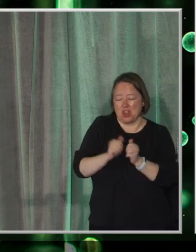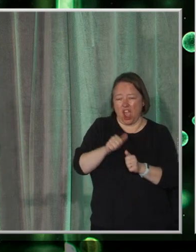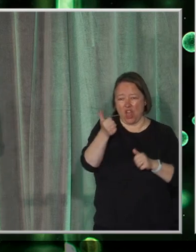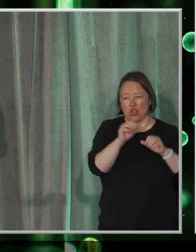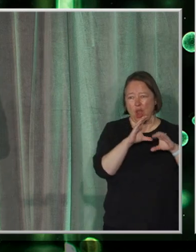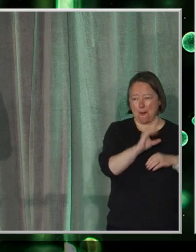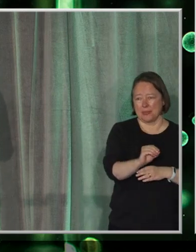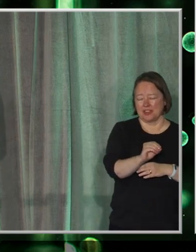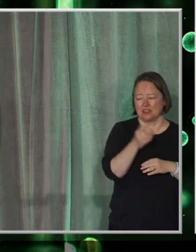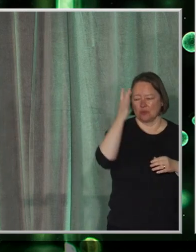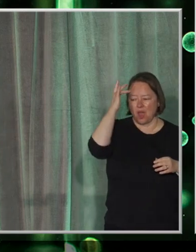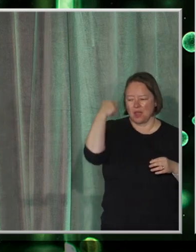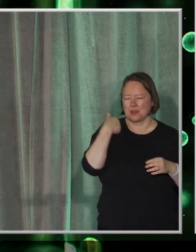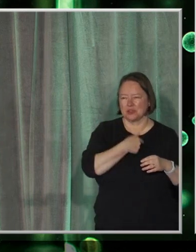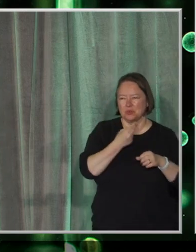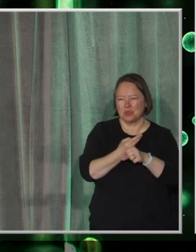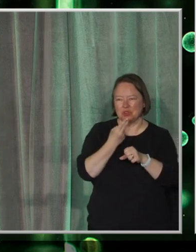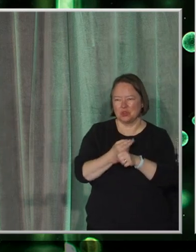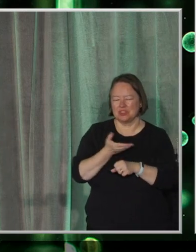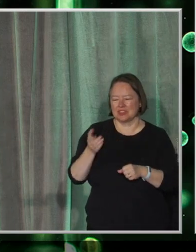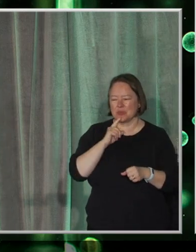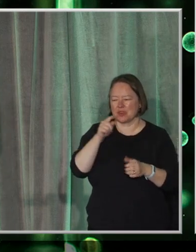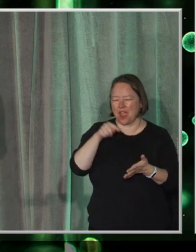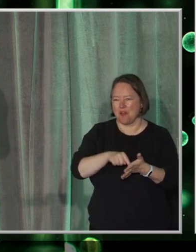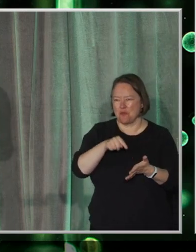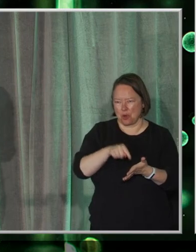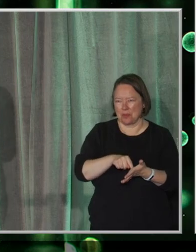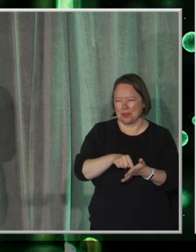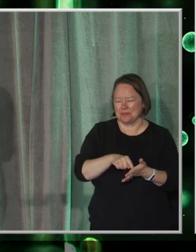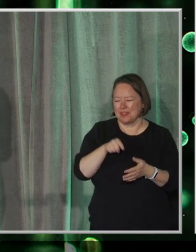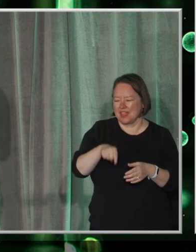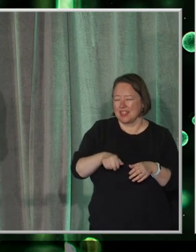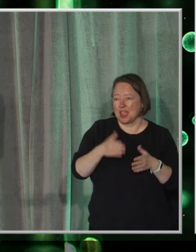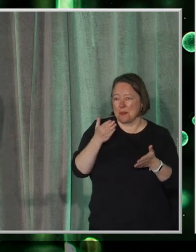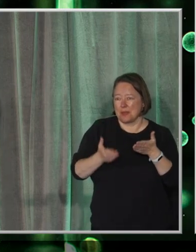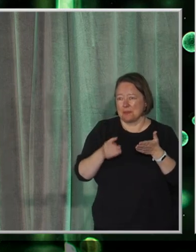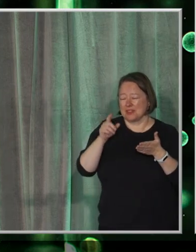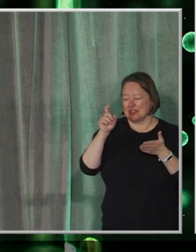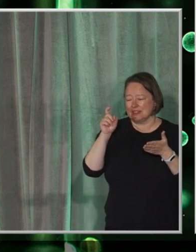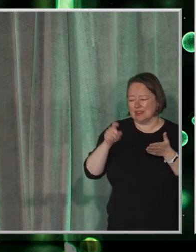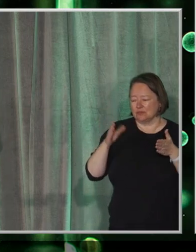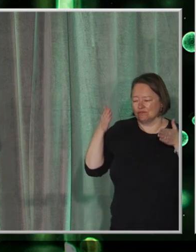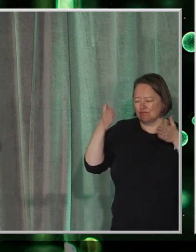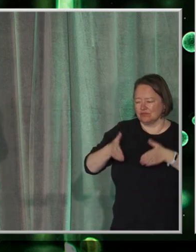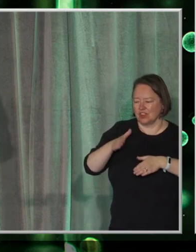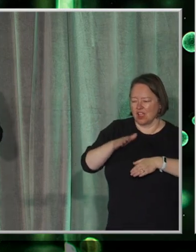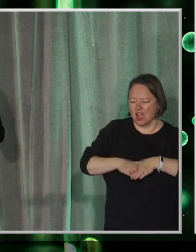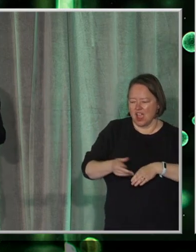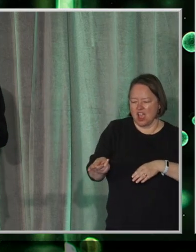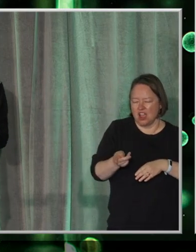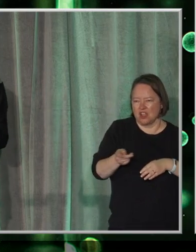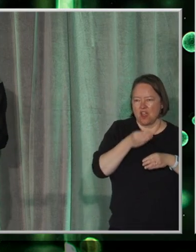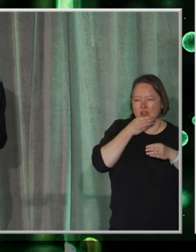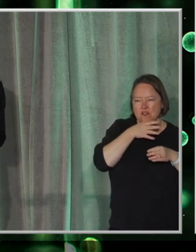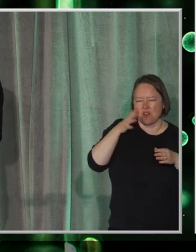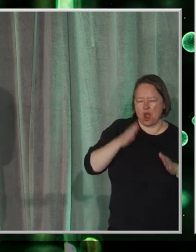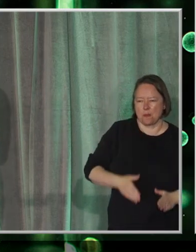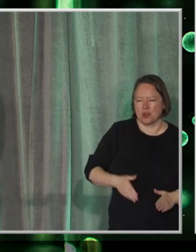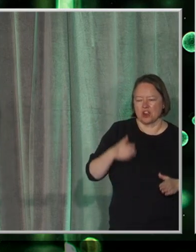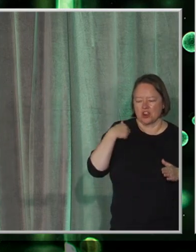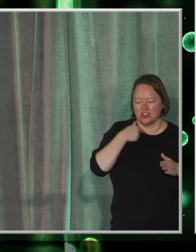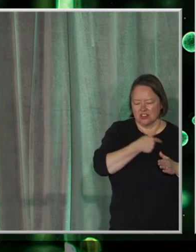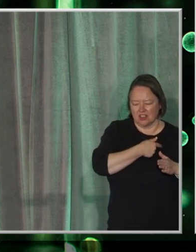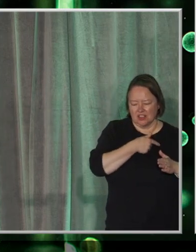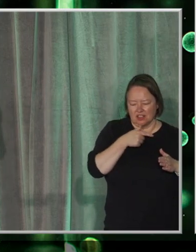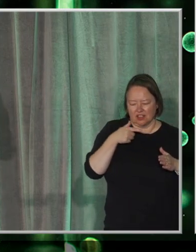because our things are very affordable, and they mainly target the large scale farmers. But for us, we'll be also targeting the medium and